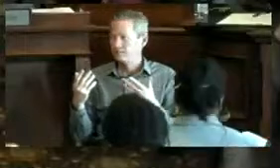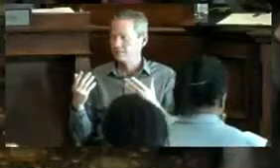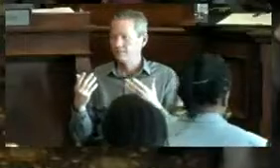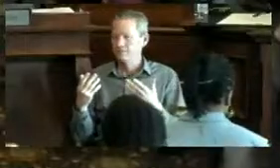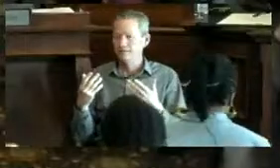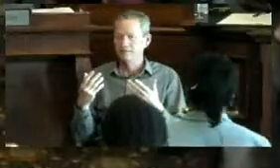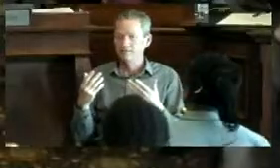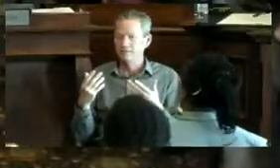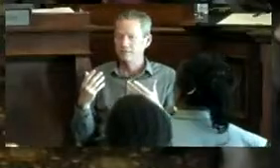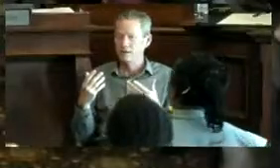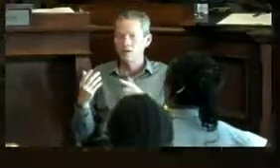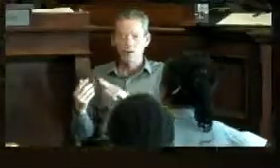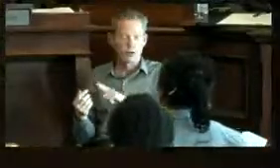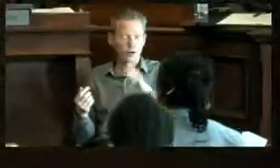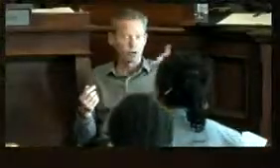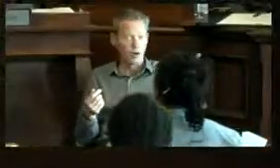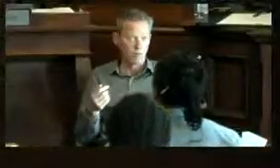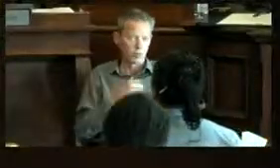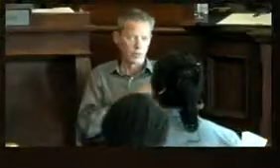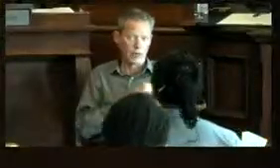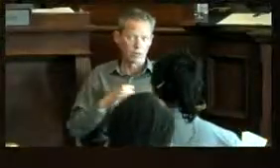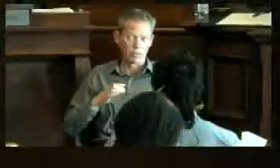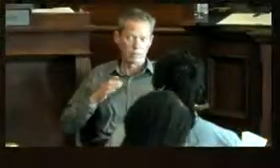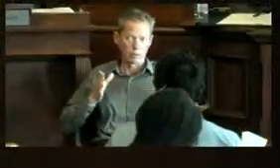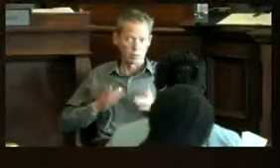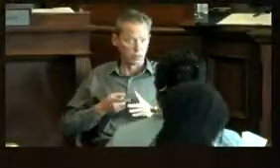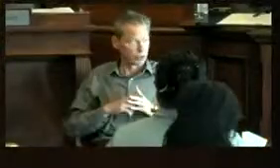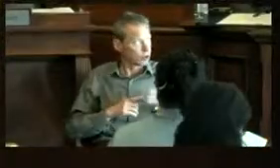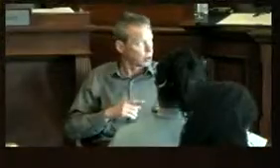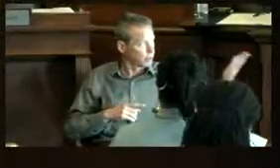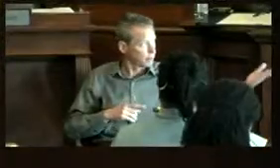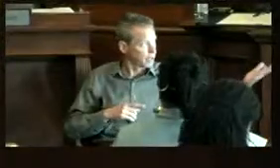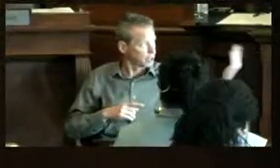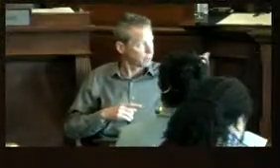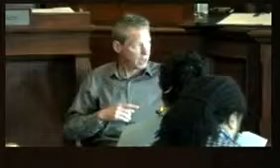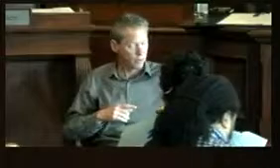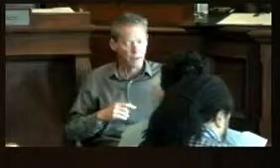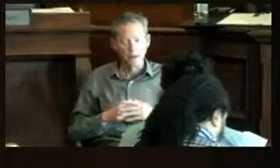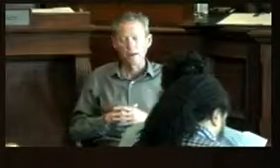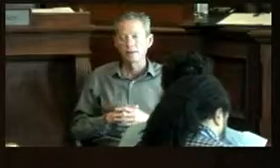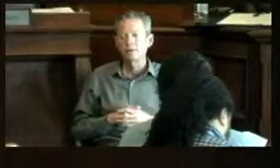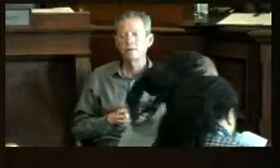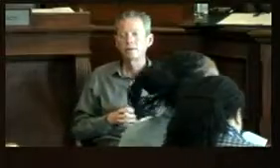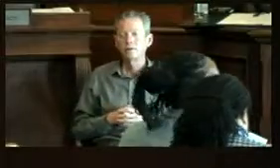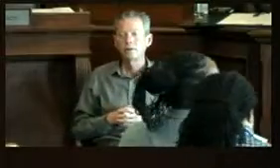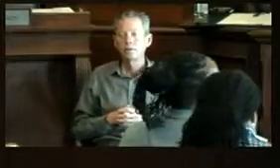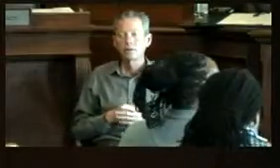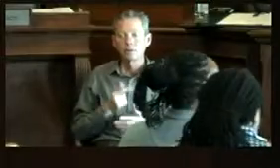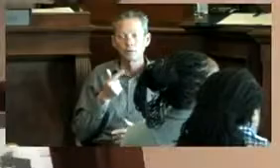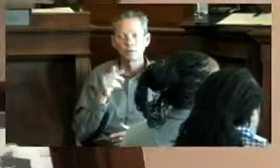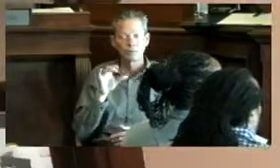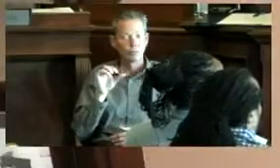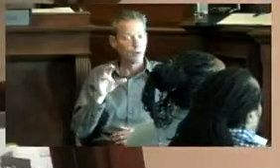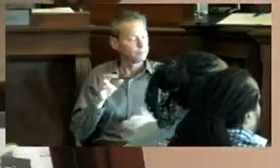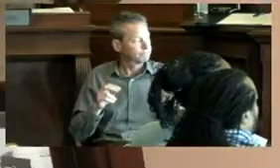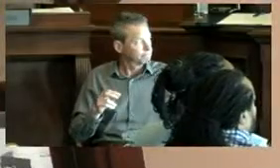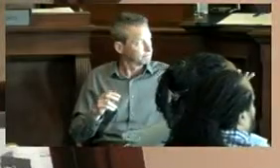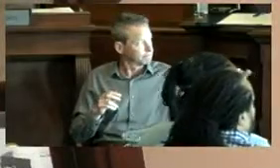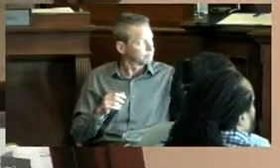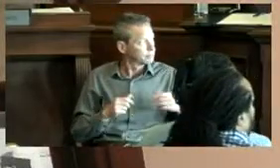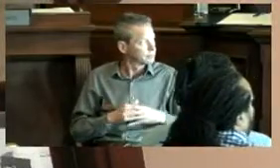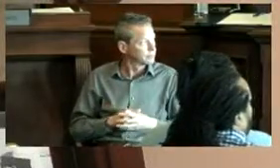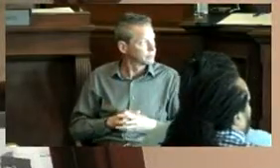So I'm going to turn it over to council members. We're going to start at the end and just come down the line. And so Councilmember Gruber.